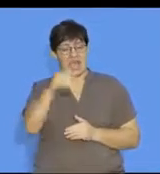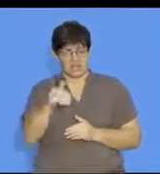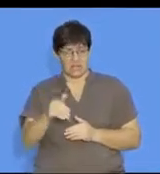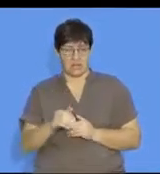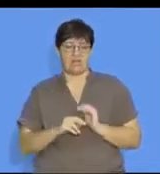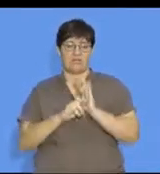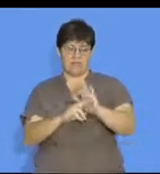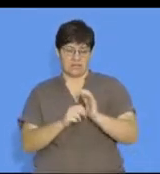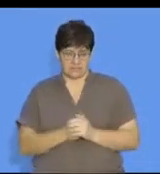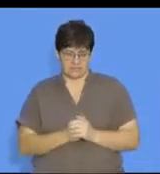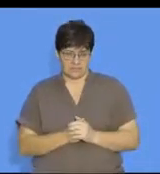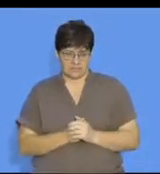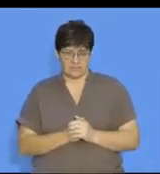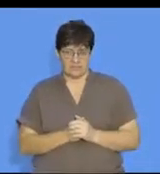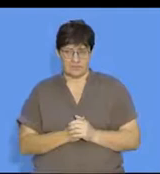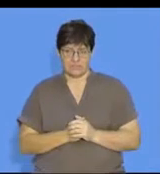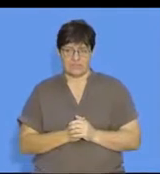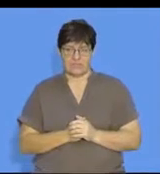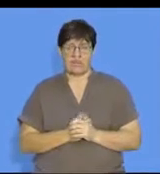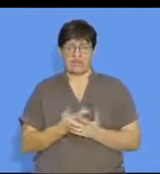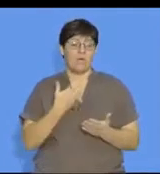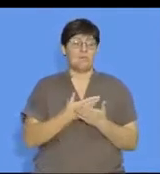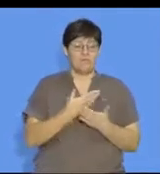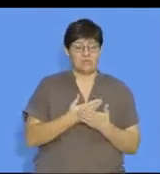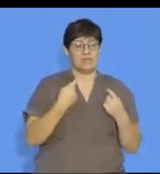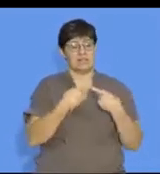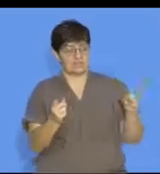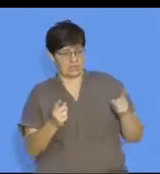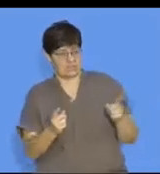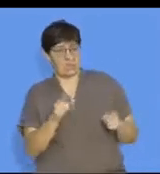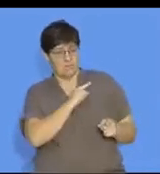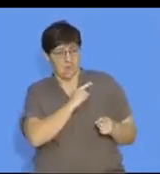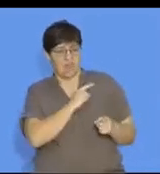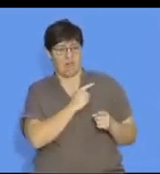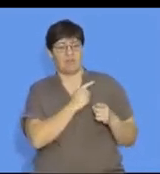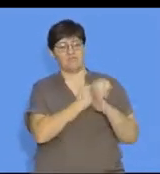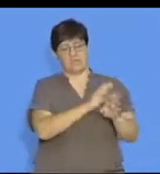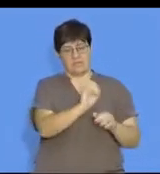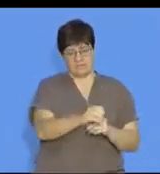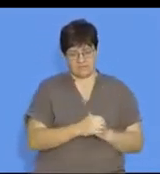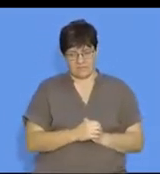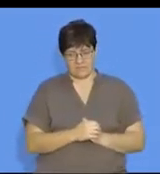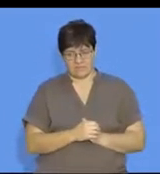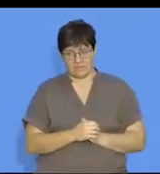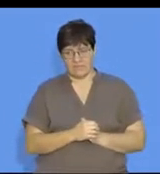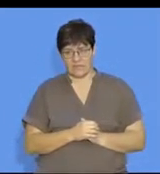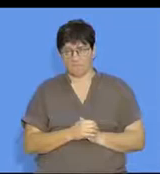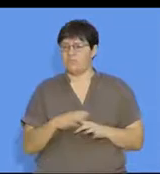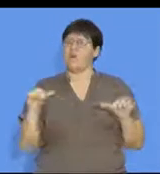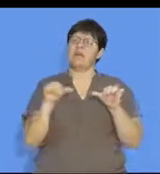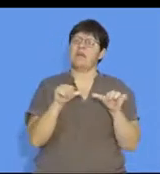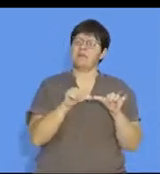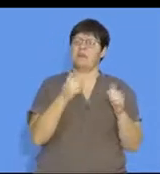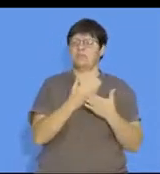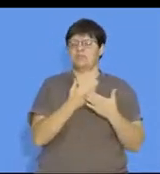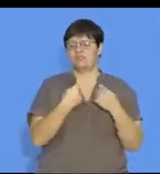represents the external resistance. Okay, so there is potential difference across the resistor, right? Okay, now how